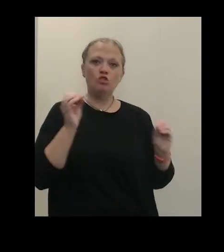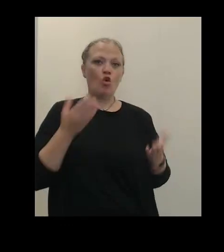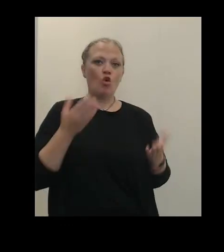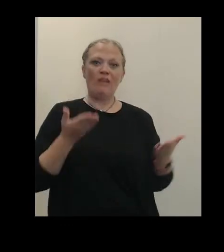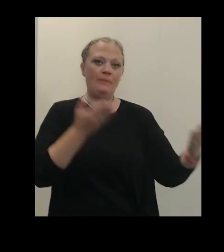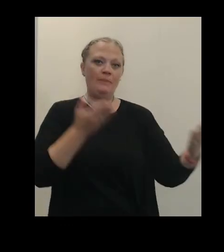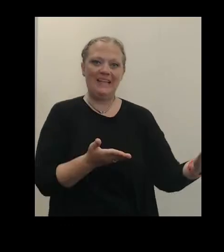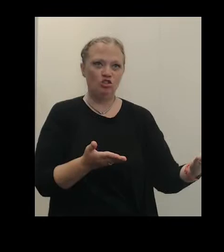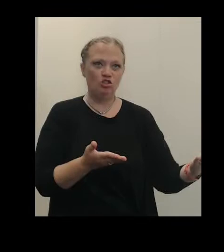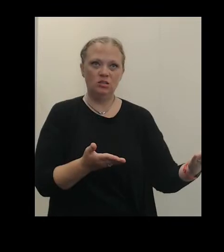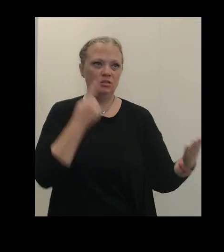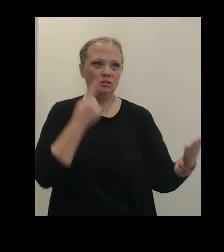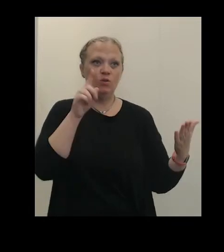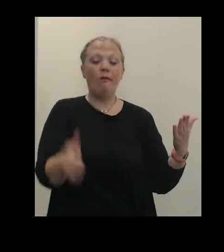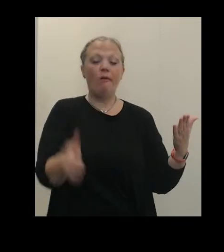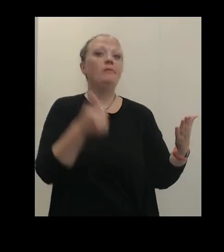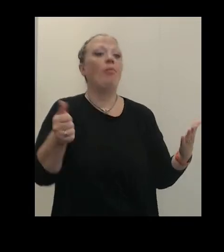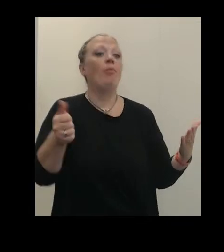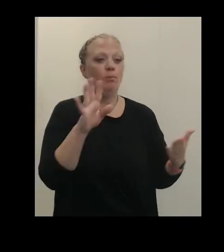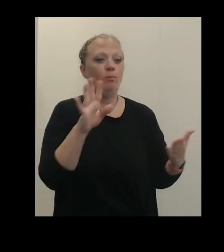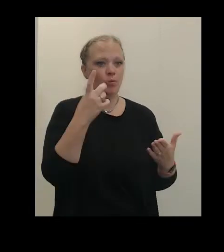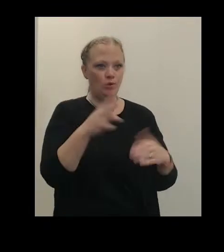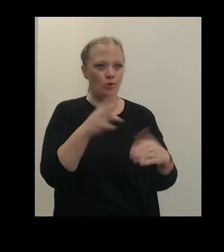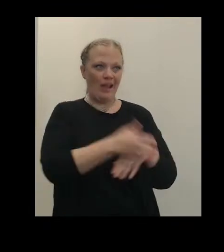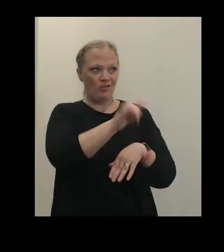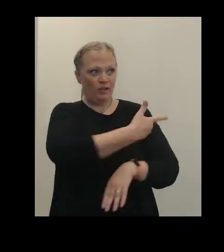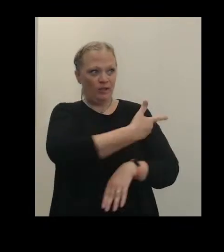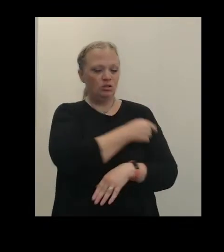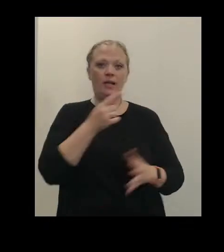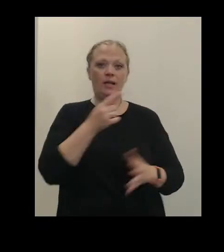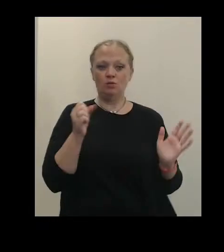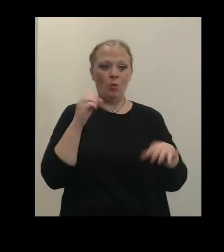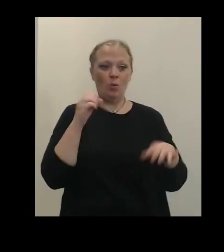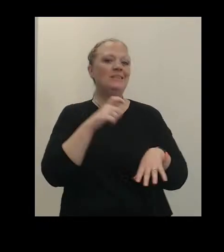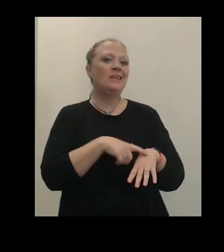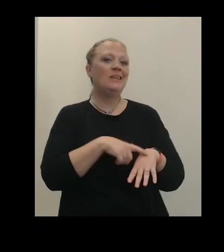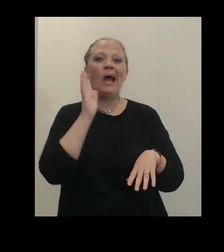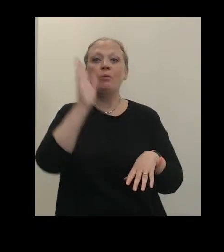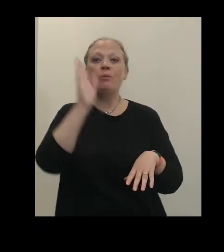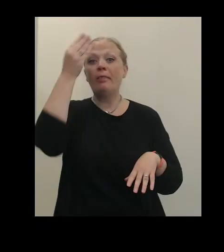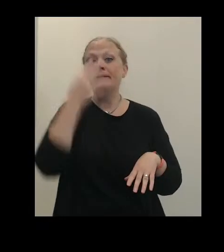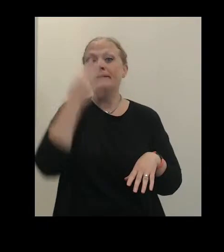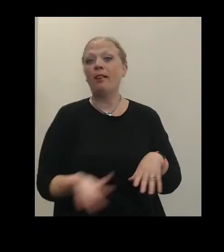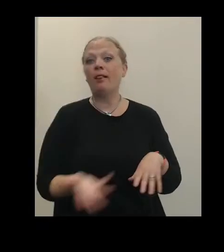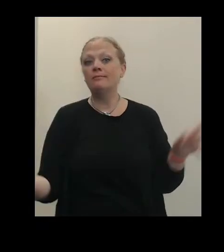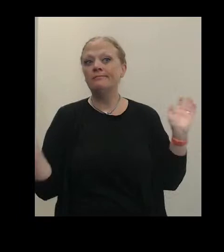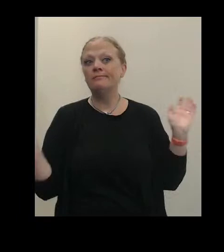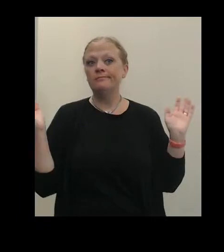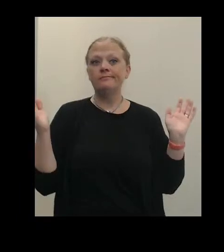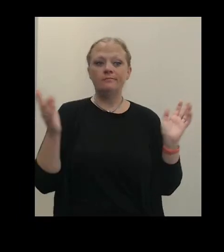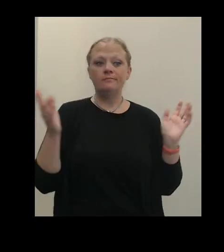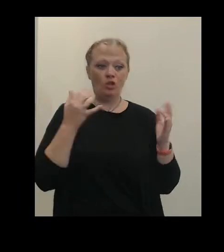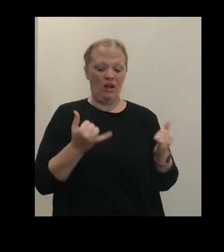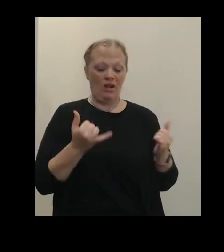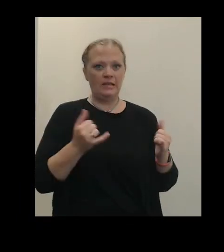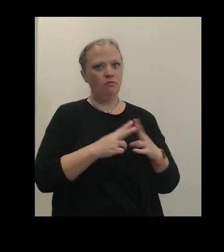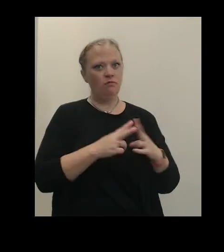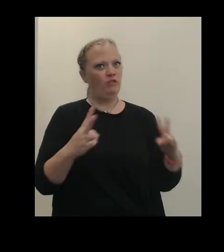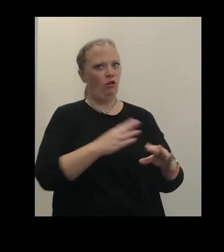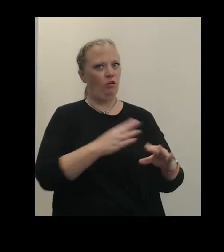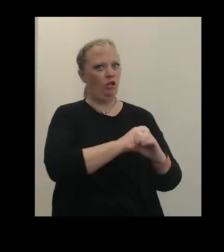recommendations for another booster after this, so time will tell. But however, we know that right now it will be very protective,